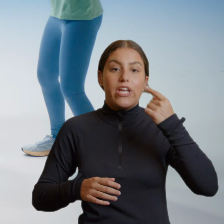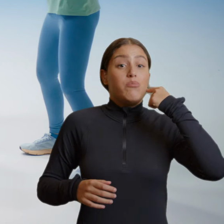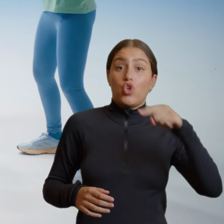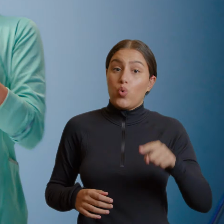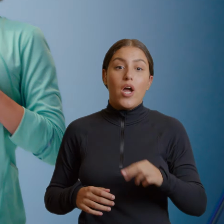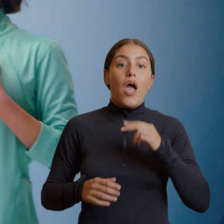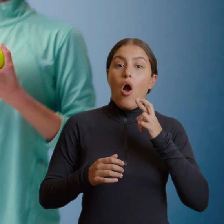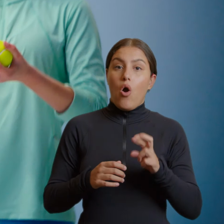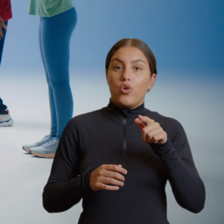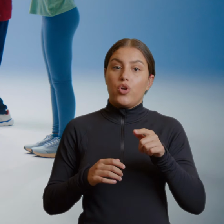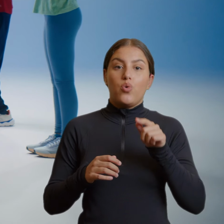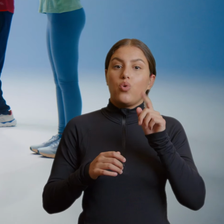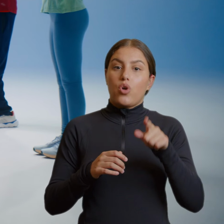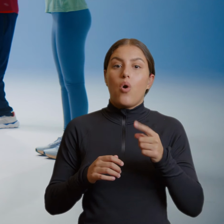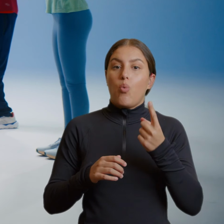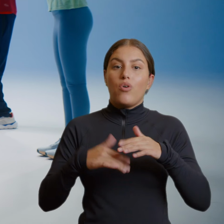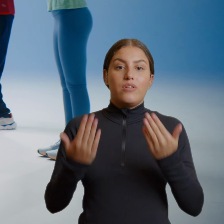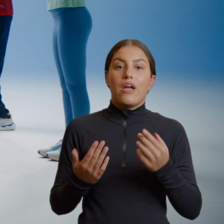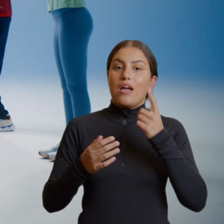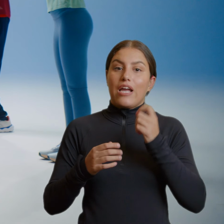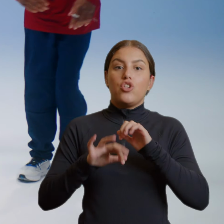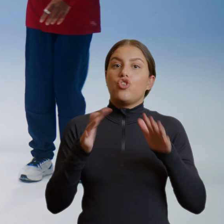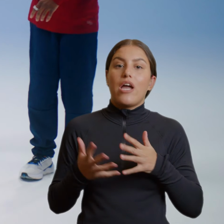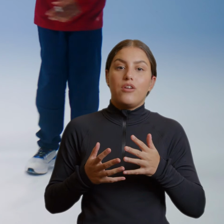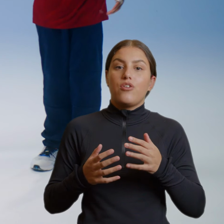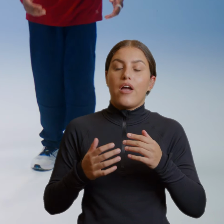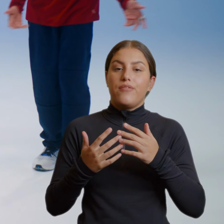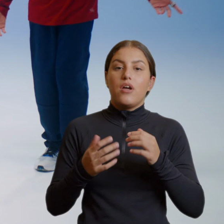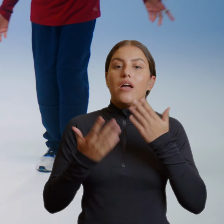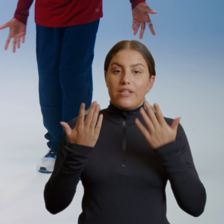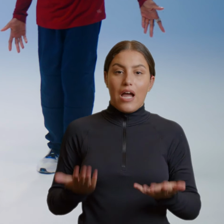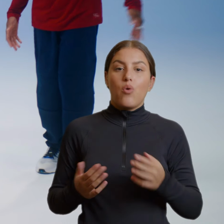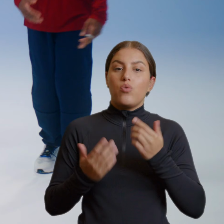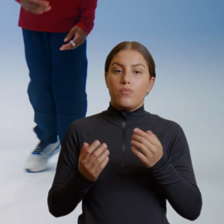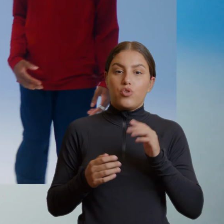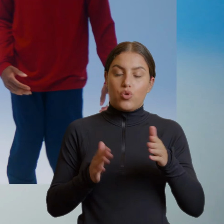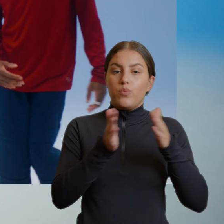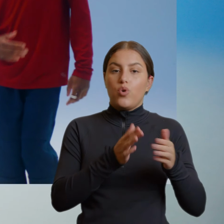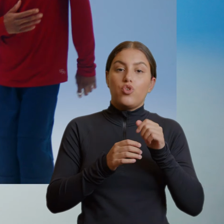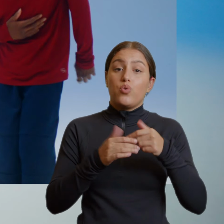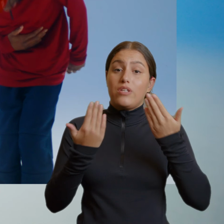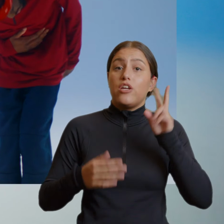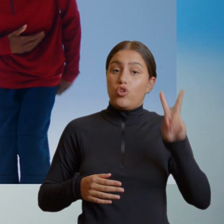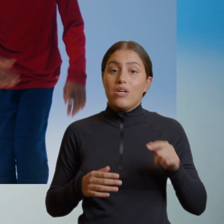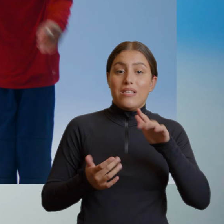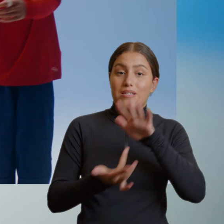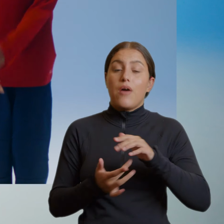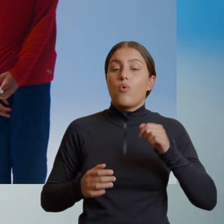confidence you can gain from it. But I think the three of us here today proves that we can do anything we dare to dream to.